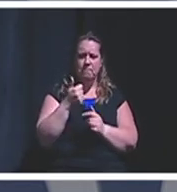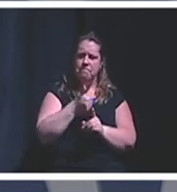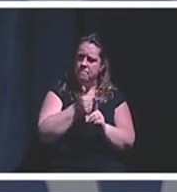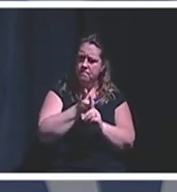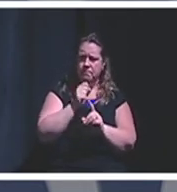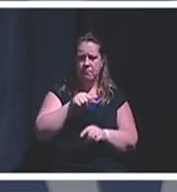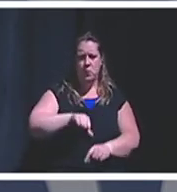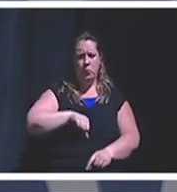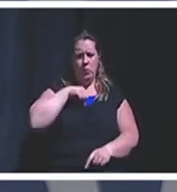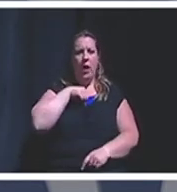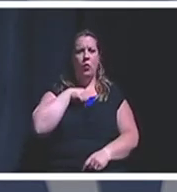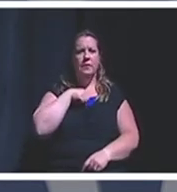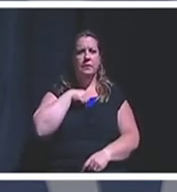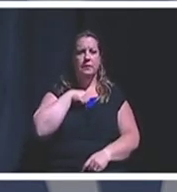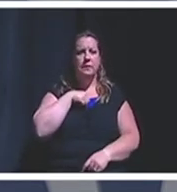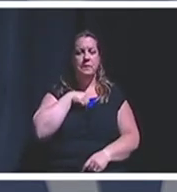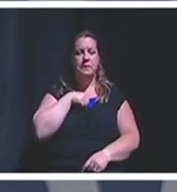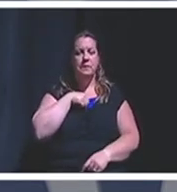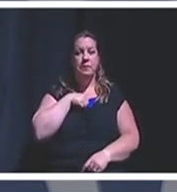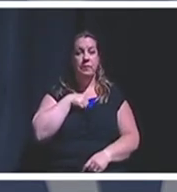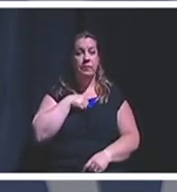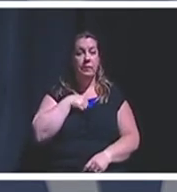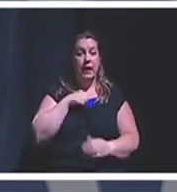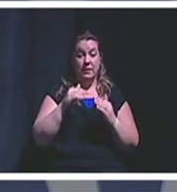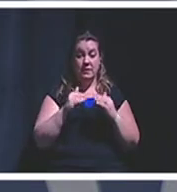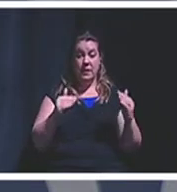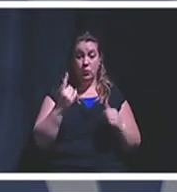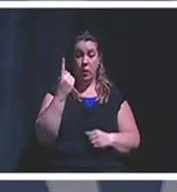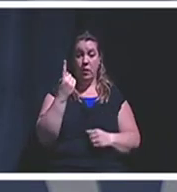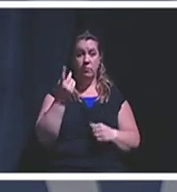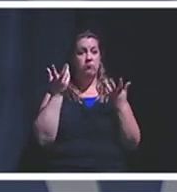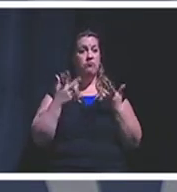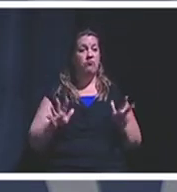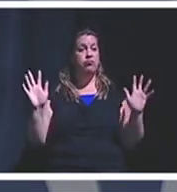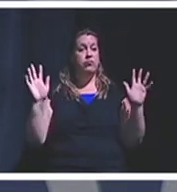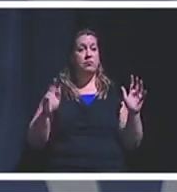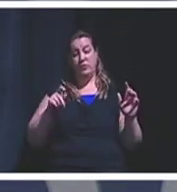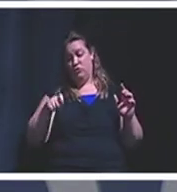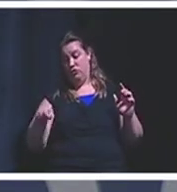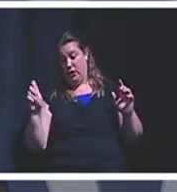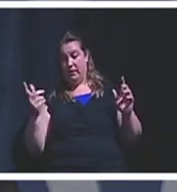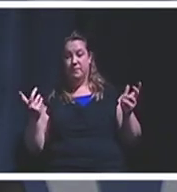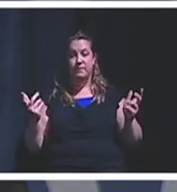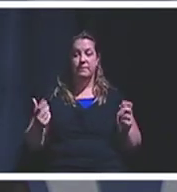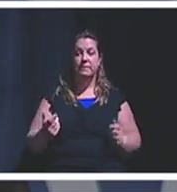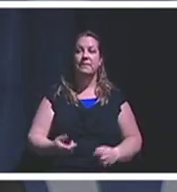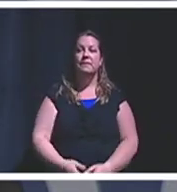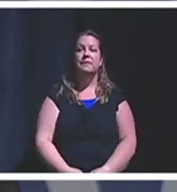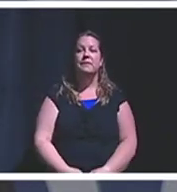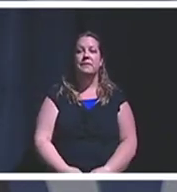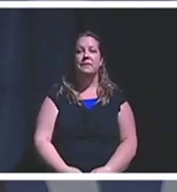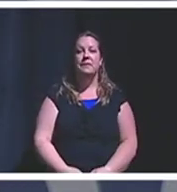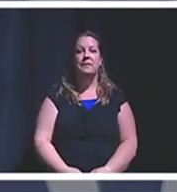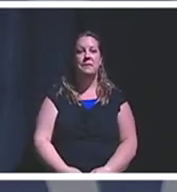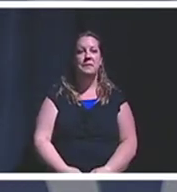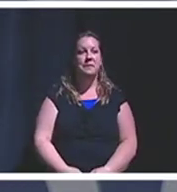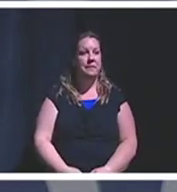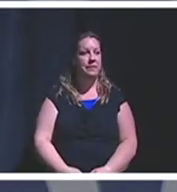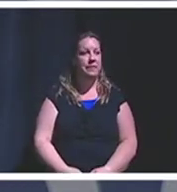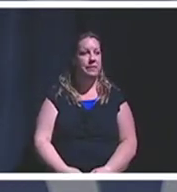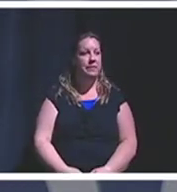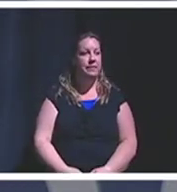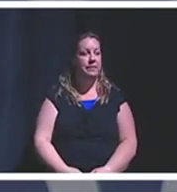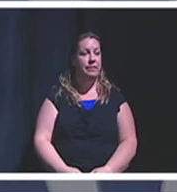of. Stage one of your journey has been successfully completed.